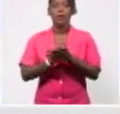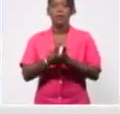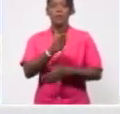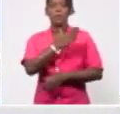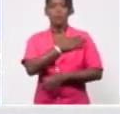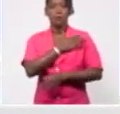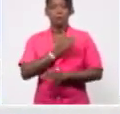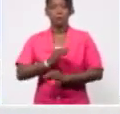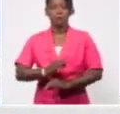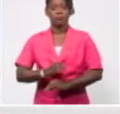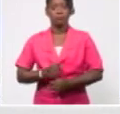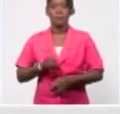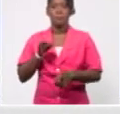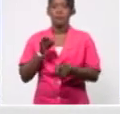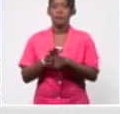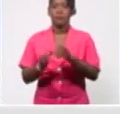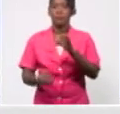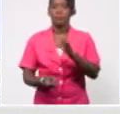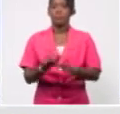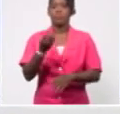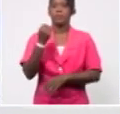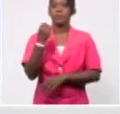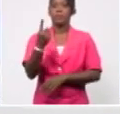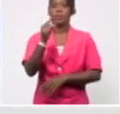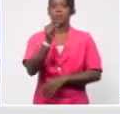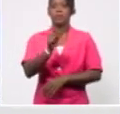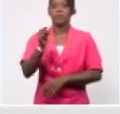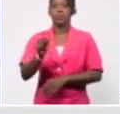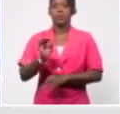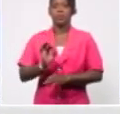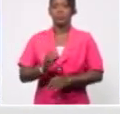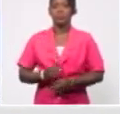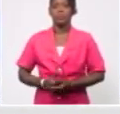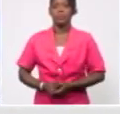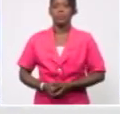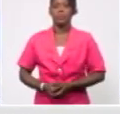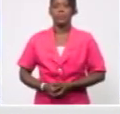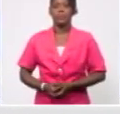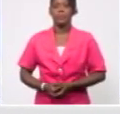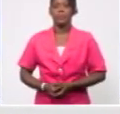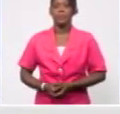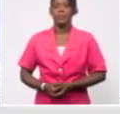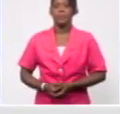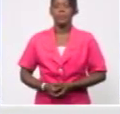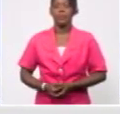of the country's provinces and the Isle of Youth Special Municipality were tested.